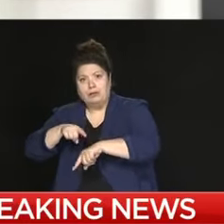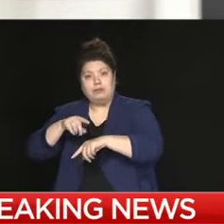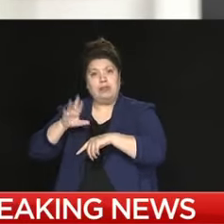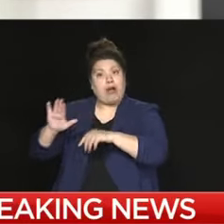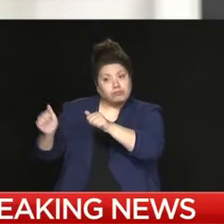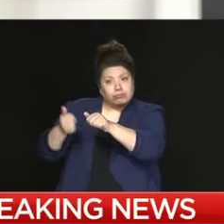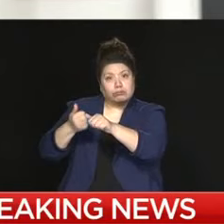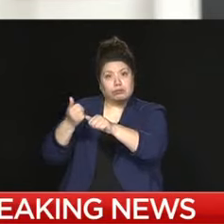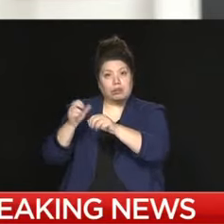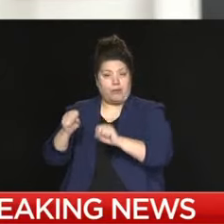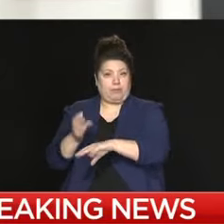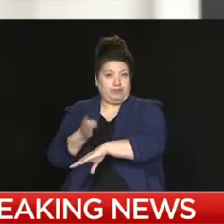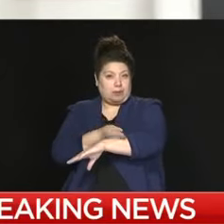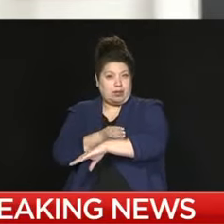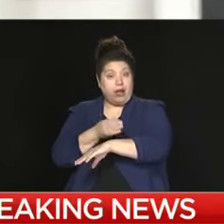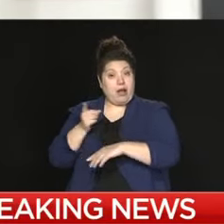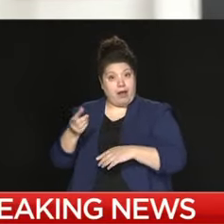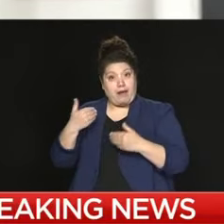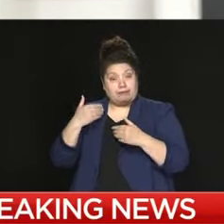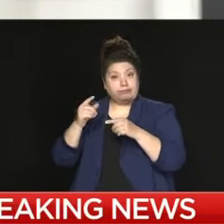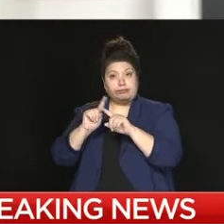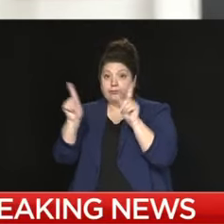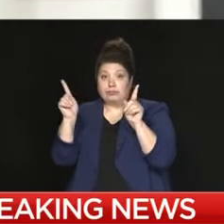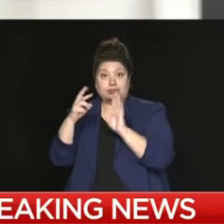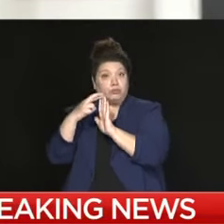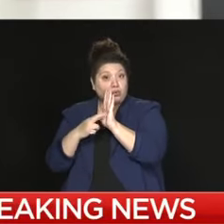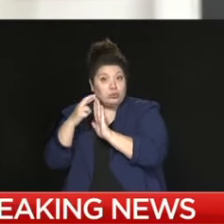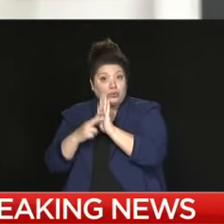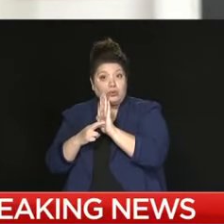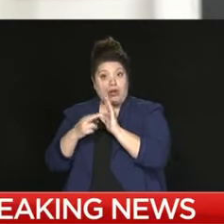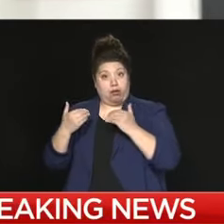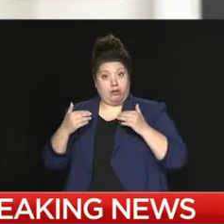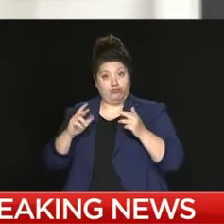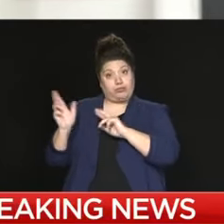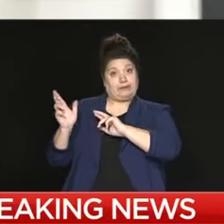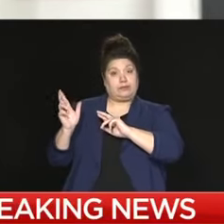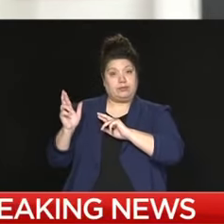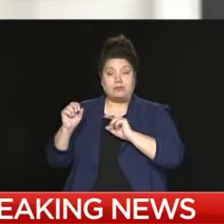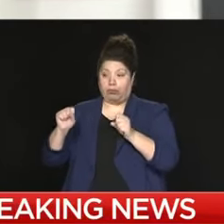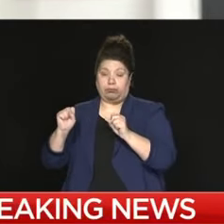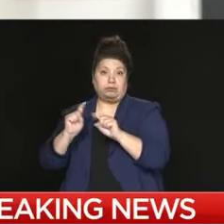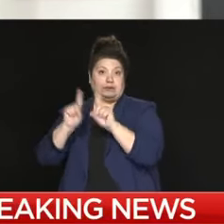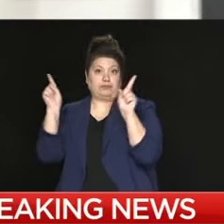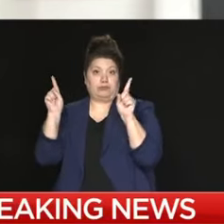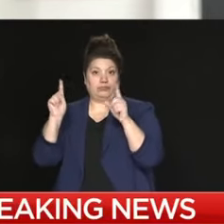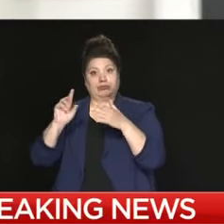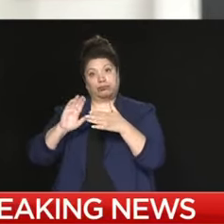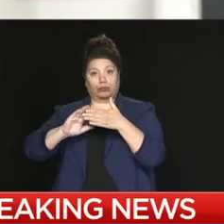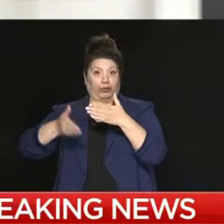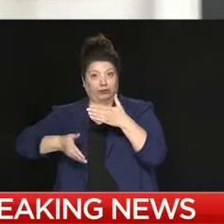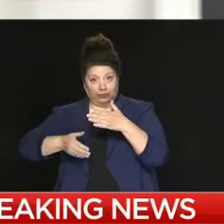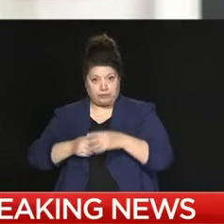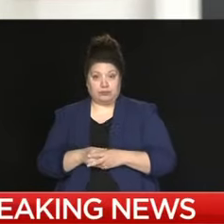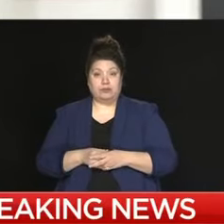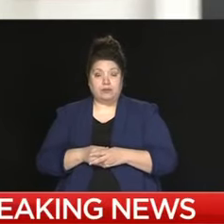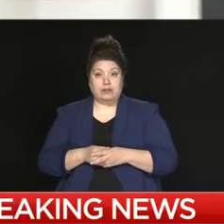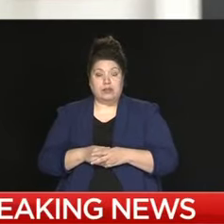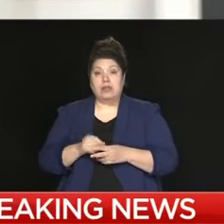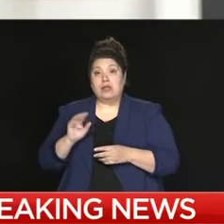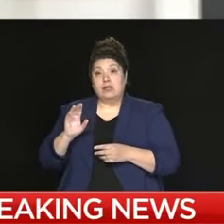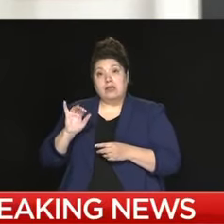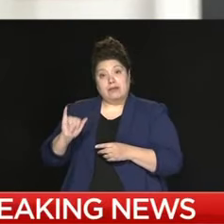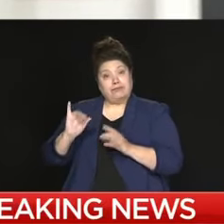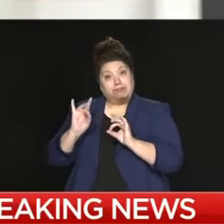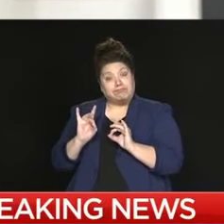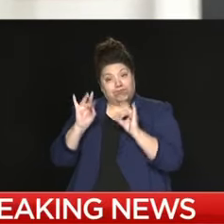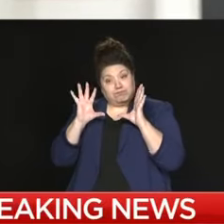been better with different resources or different protocols in place, and ensure that, as from any tragedy of this